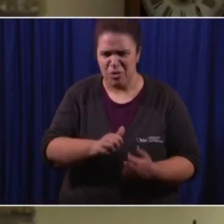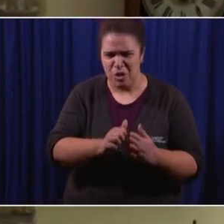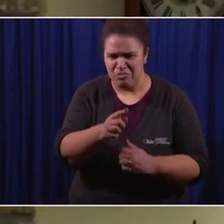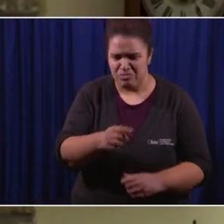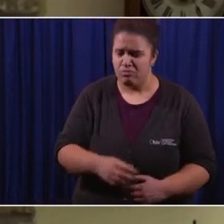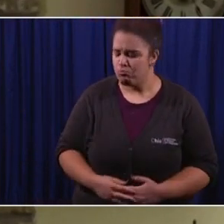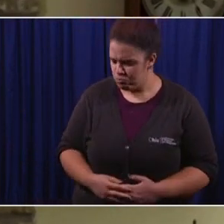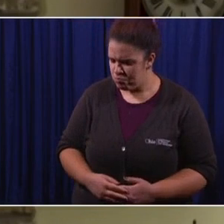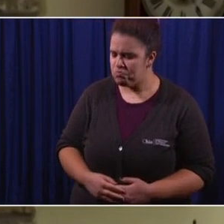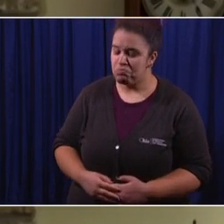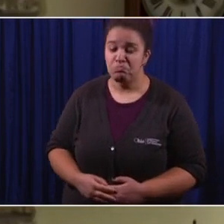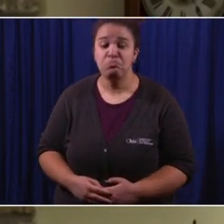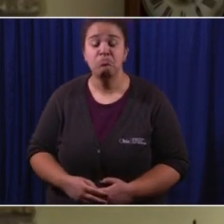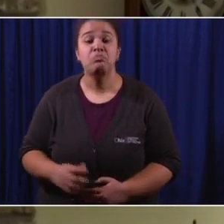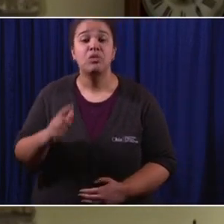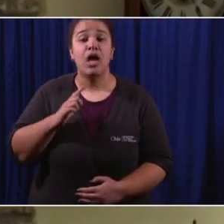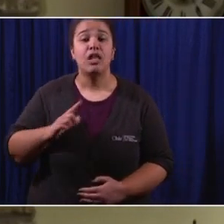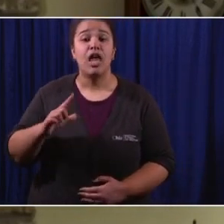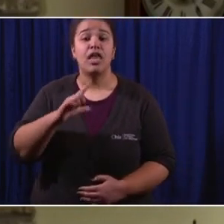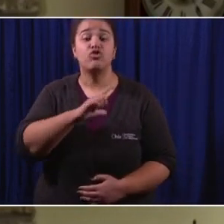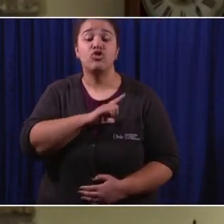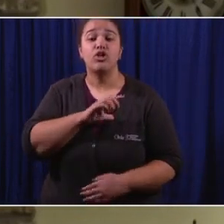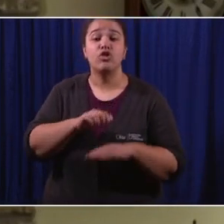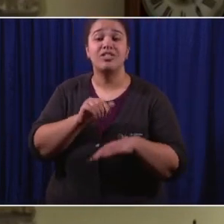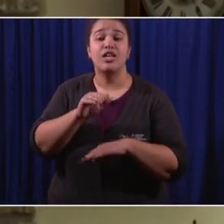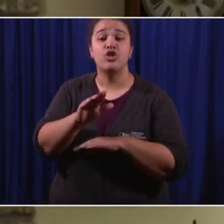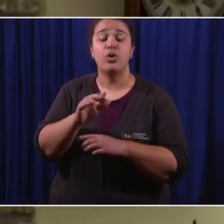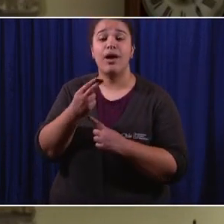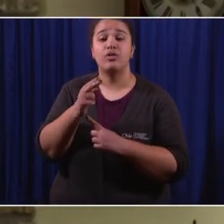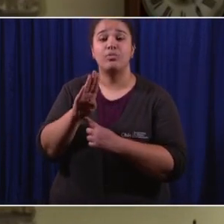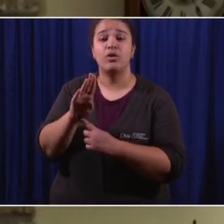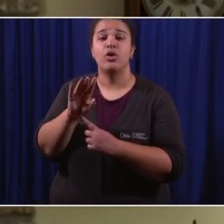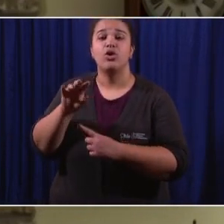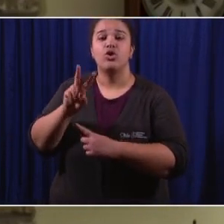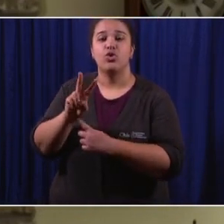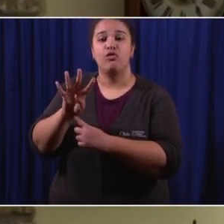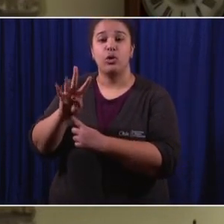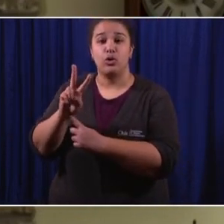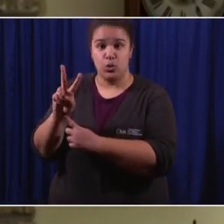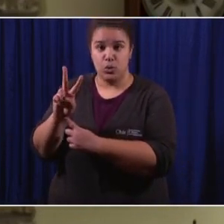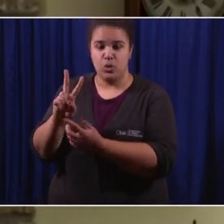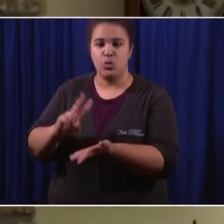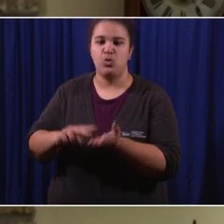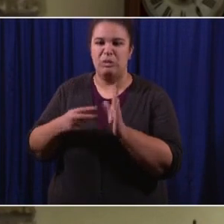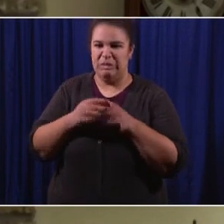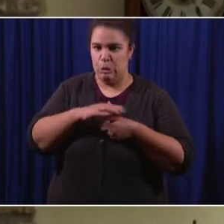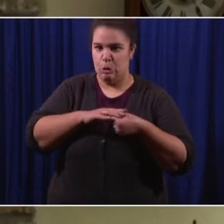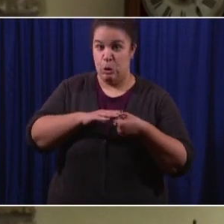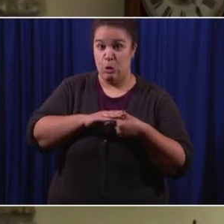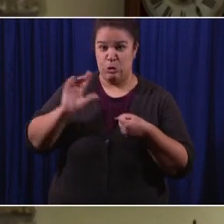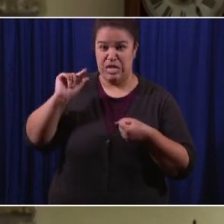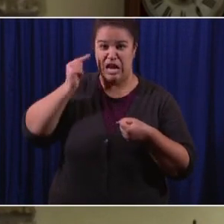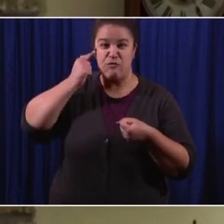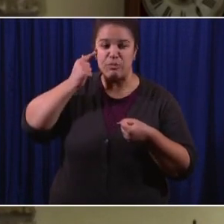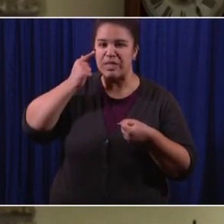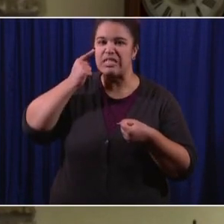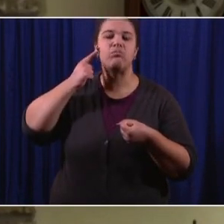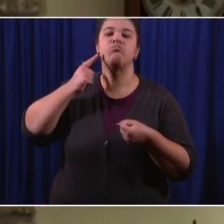The legislature sent you House Bill 242, which prohibits local governments from placing taxes on